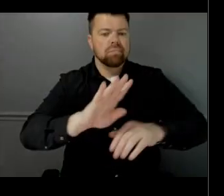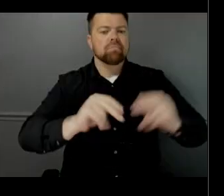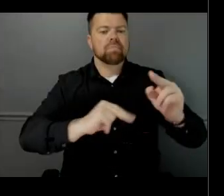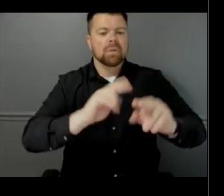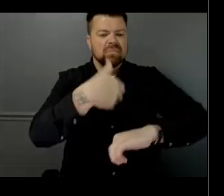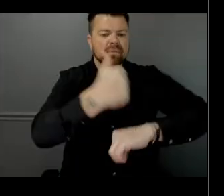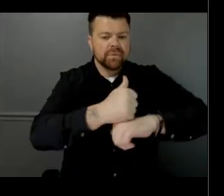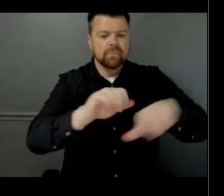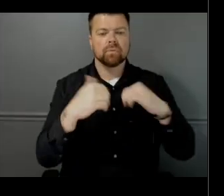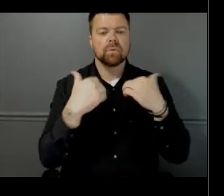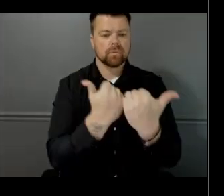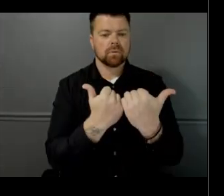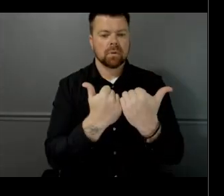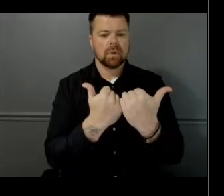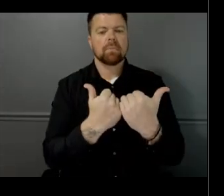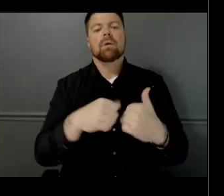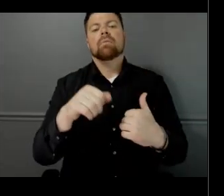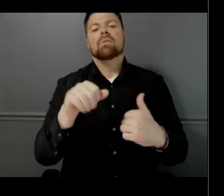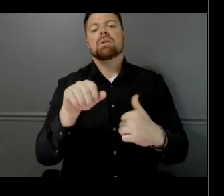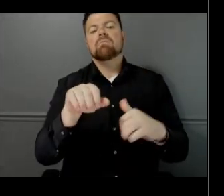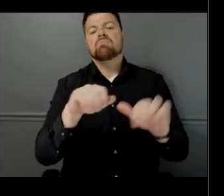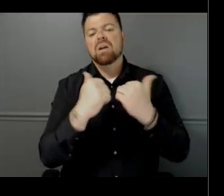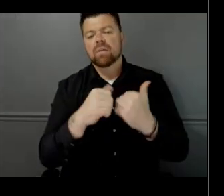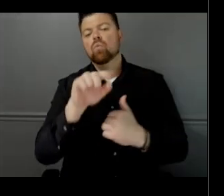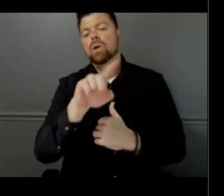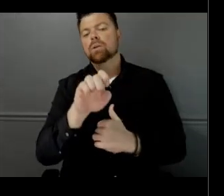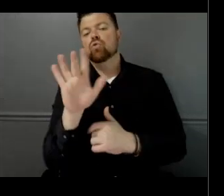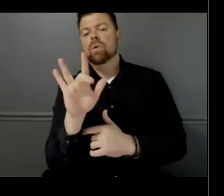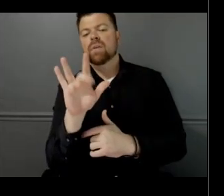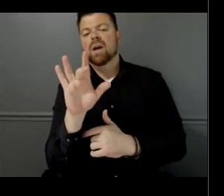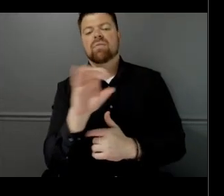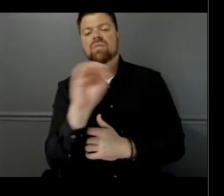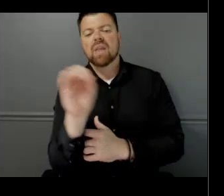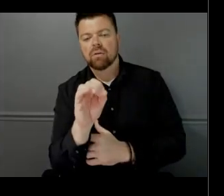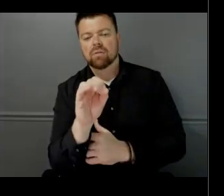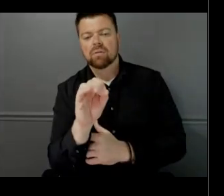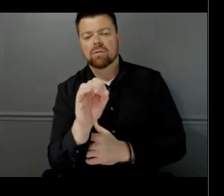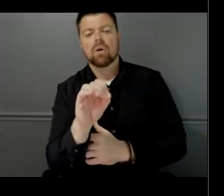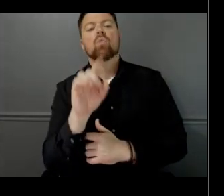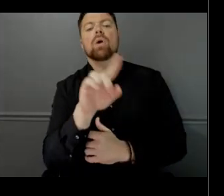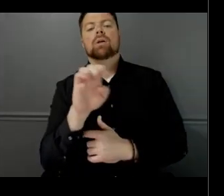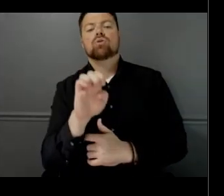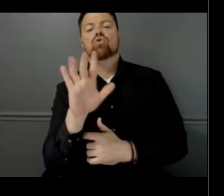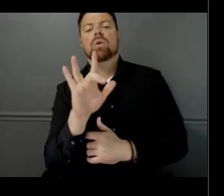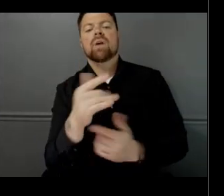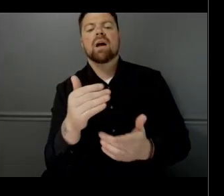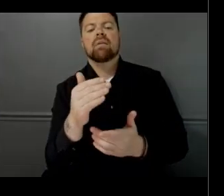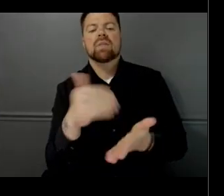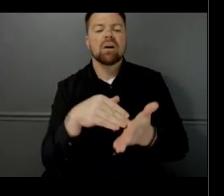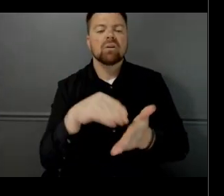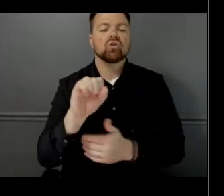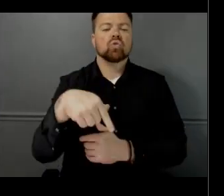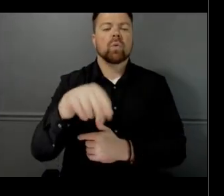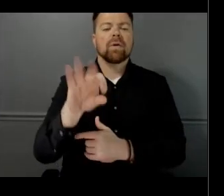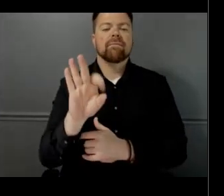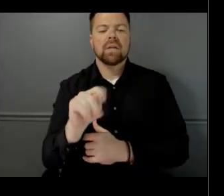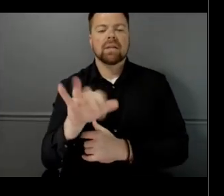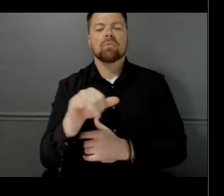125,000 square feet, the result is 80%, which is the minimum percentage of units that must